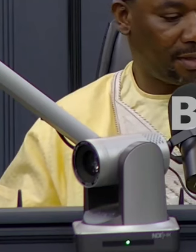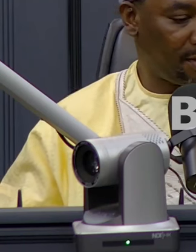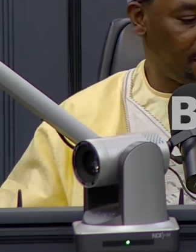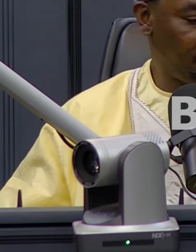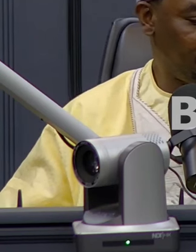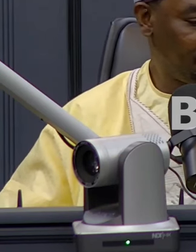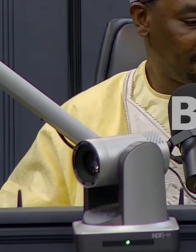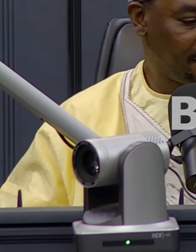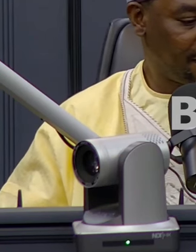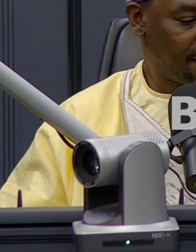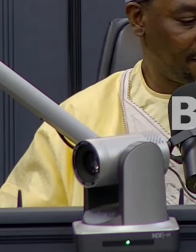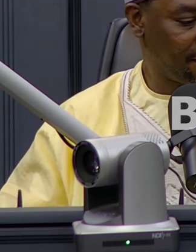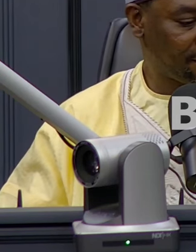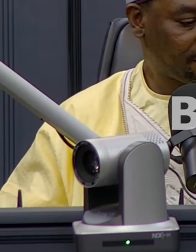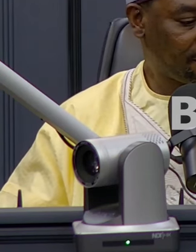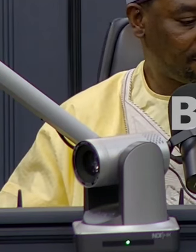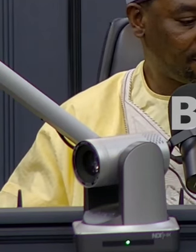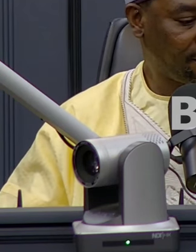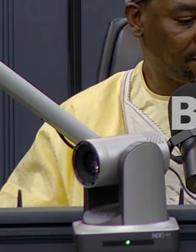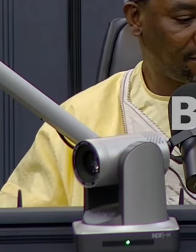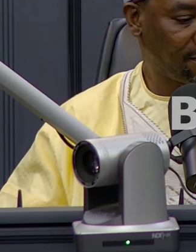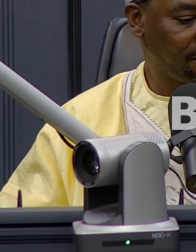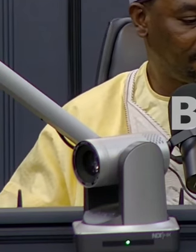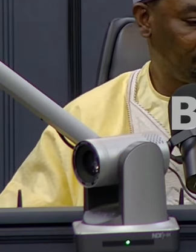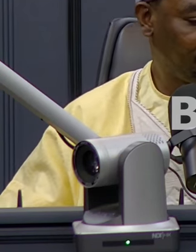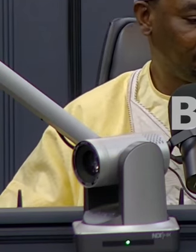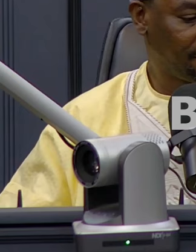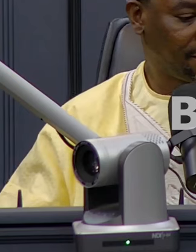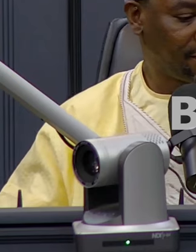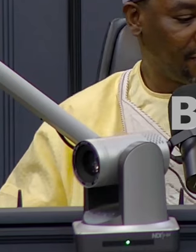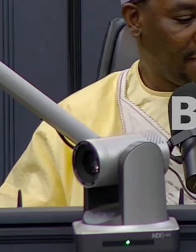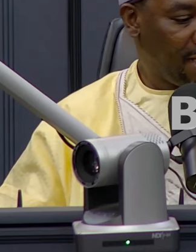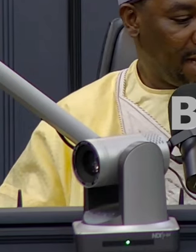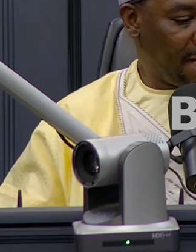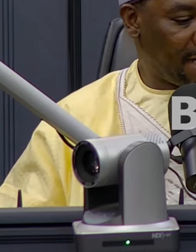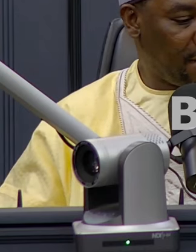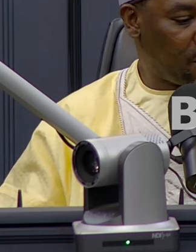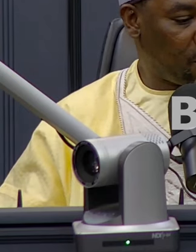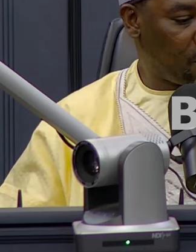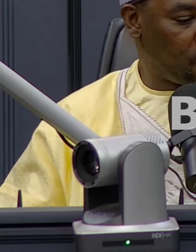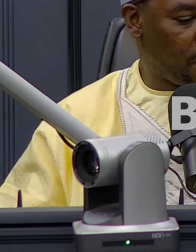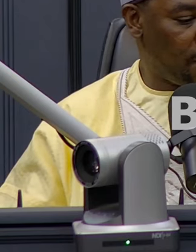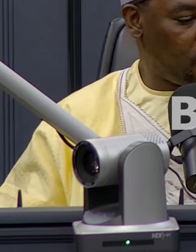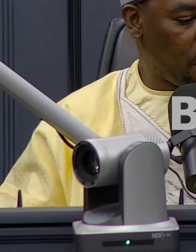Ordinary president Abubakar Liu, he says she is so pretty. Oh my God. And